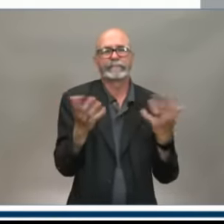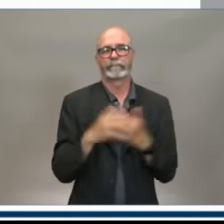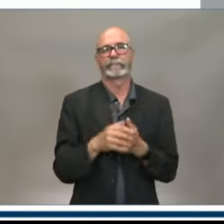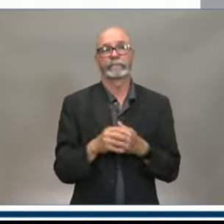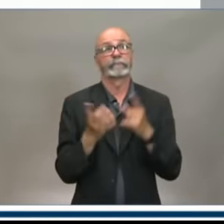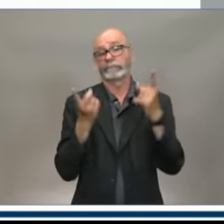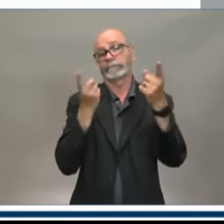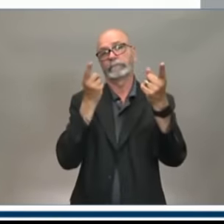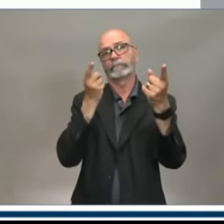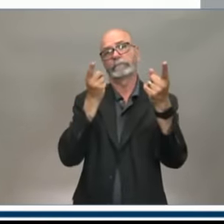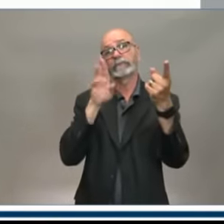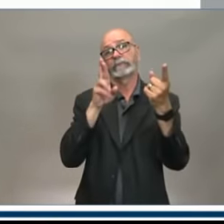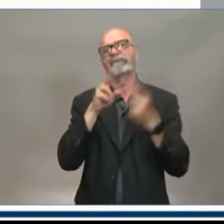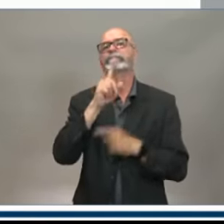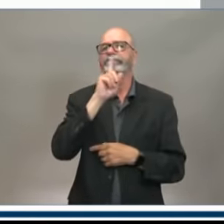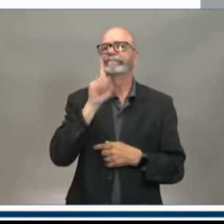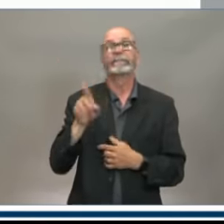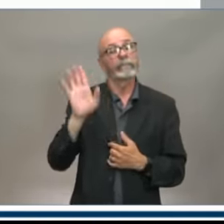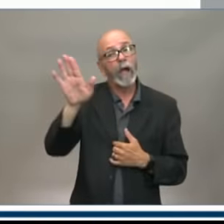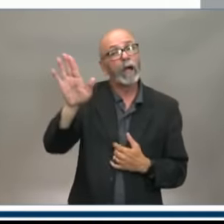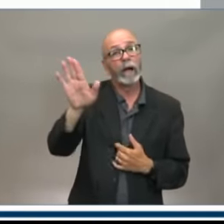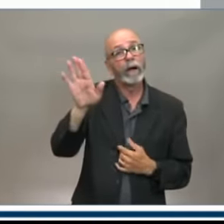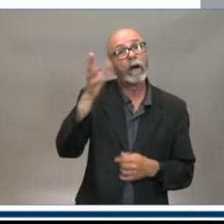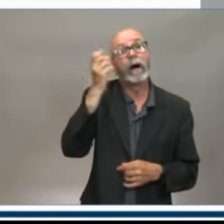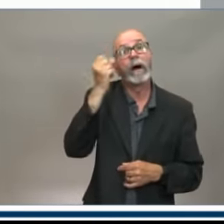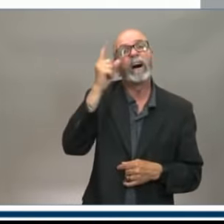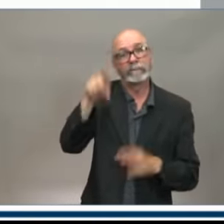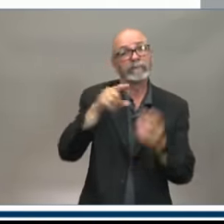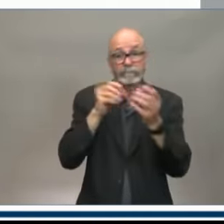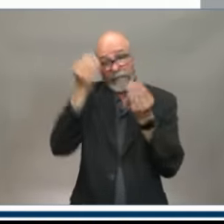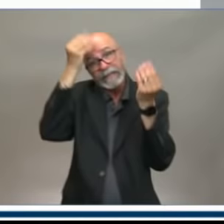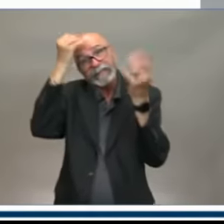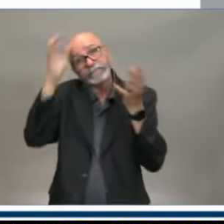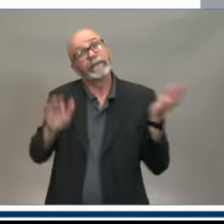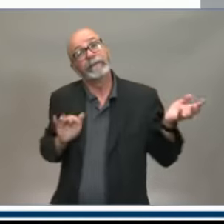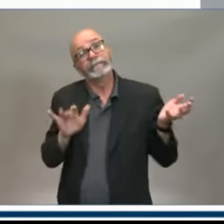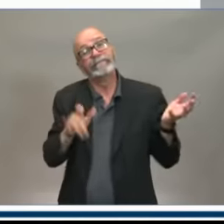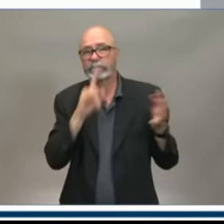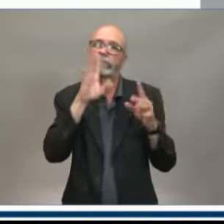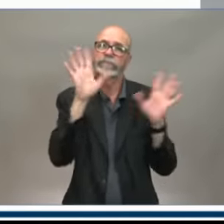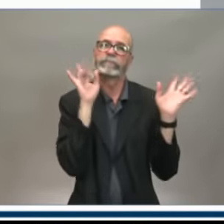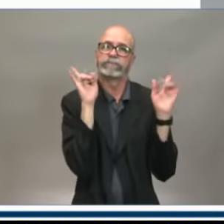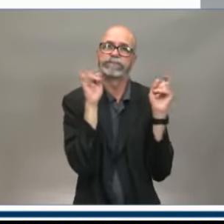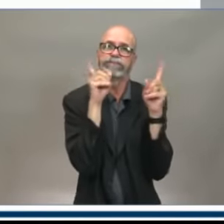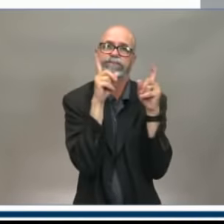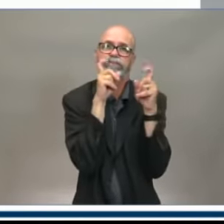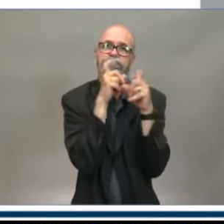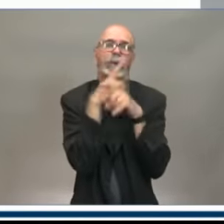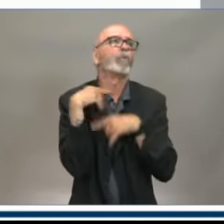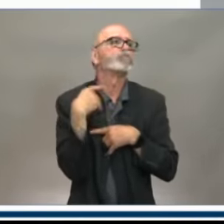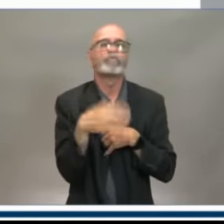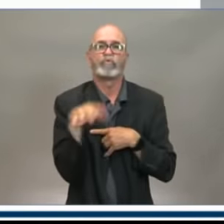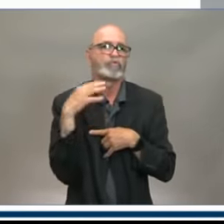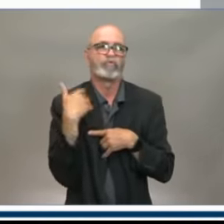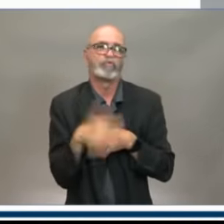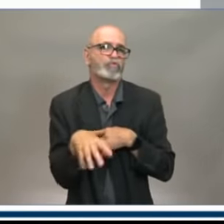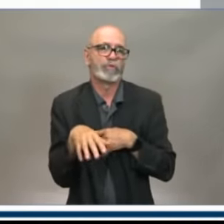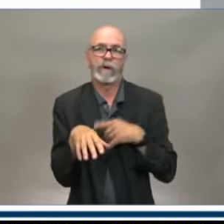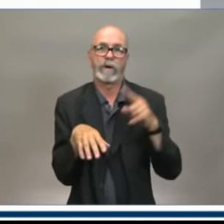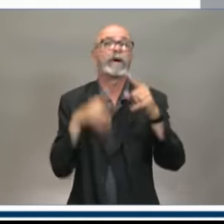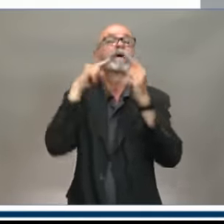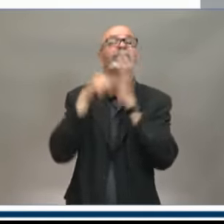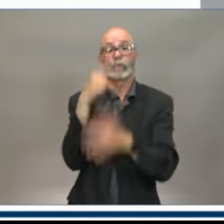very complex in the healthcare system. We have a project, a long-term project that would bring on the one patient, one record that you've